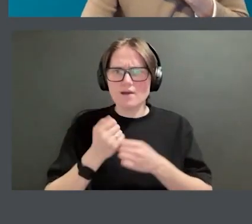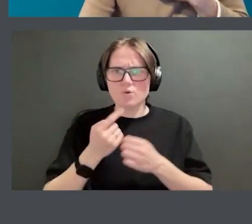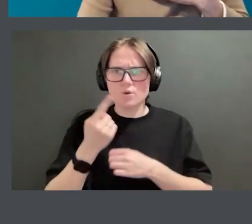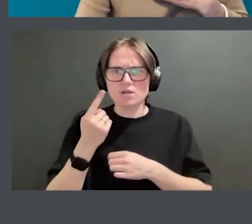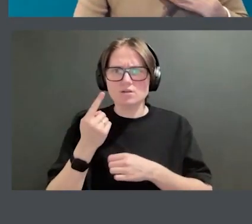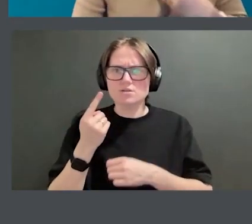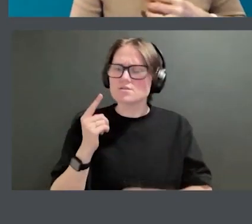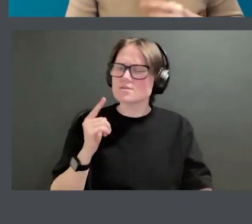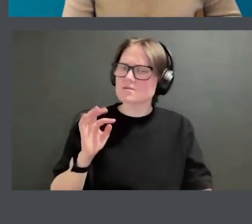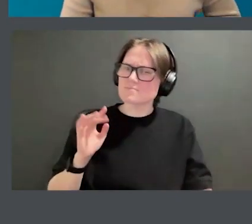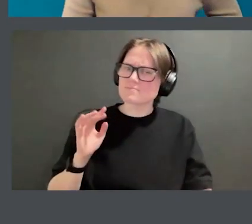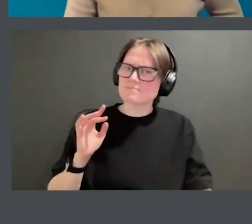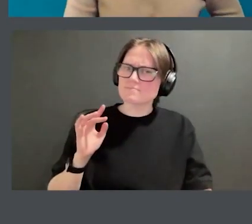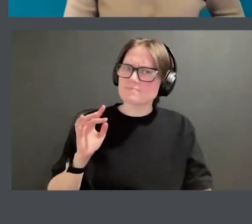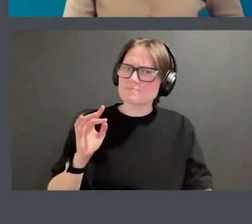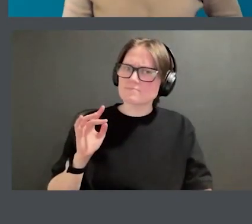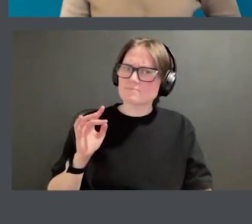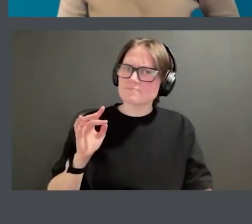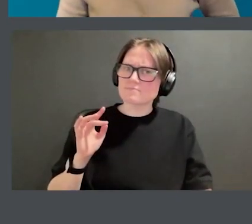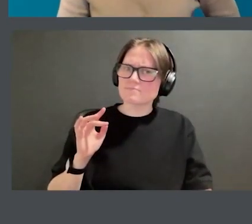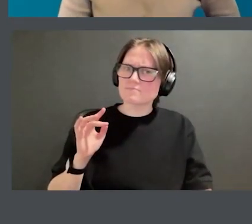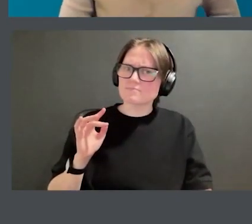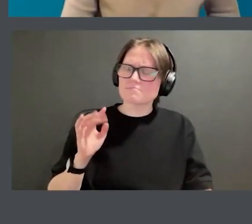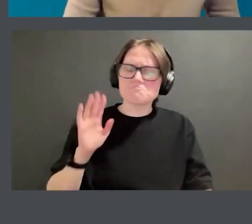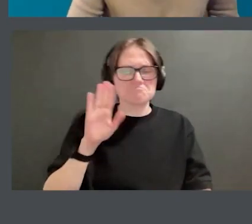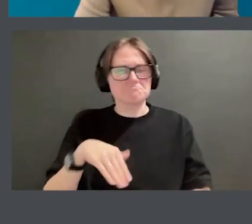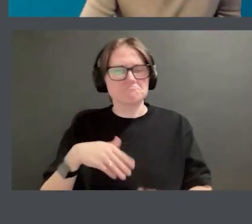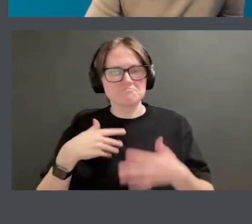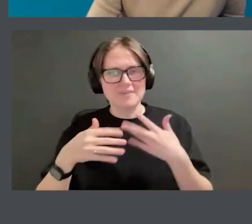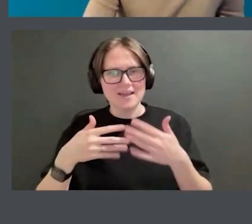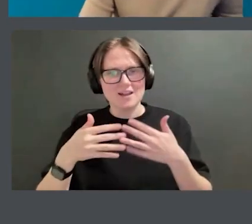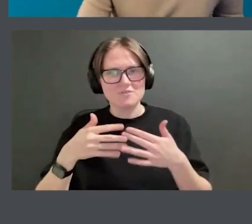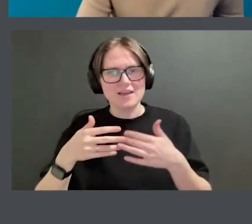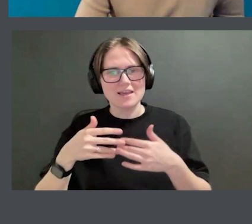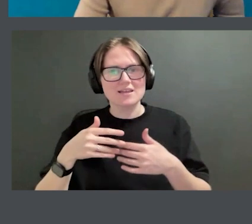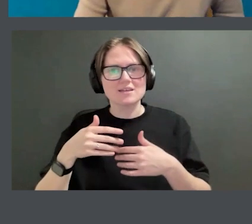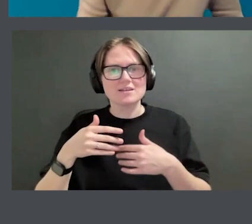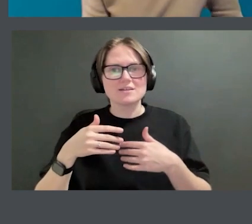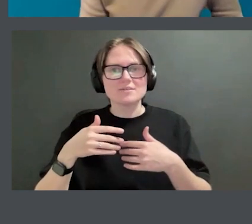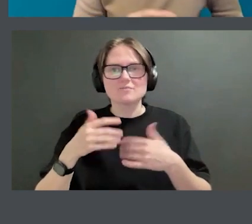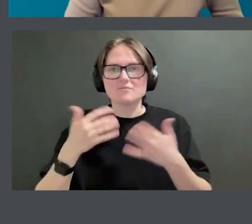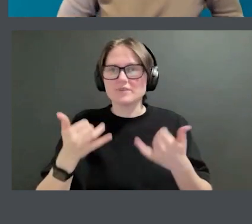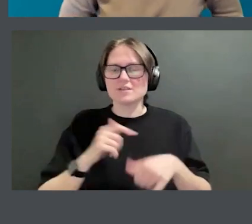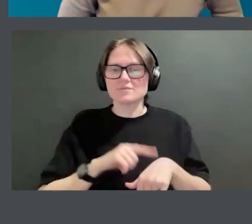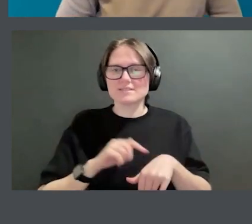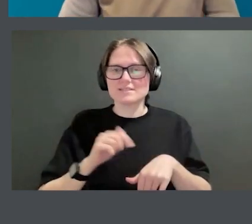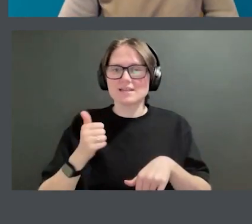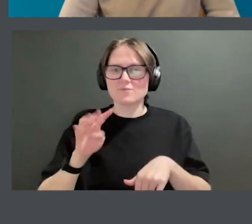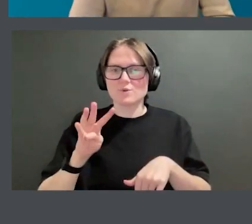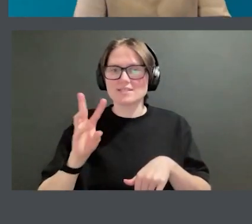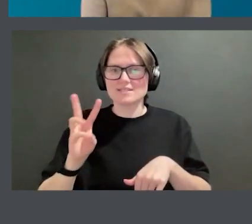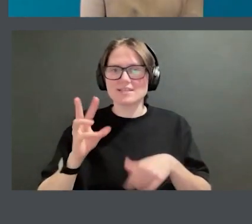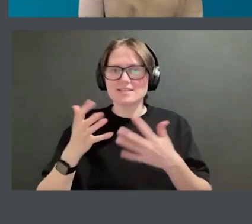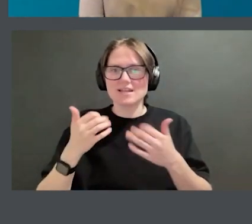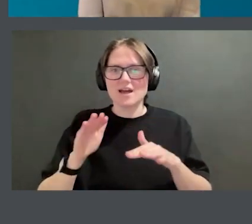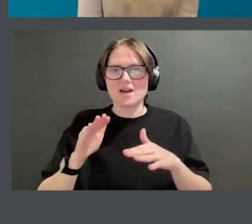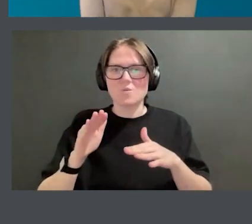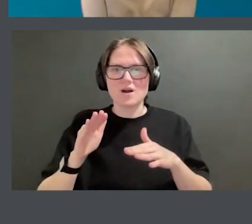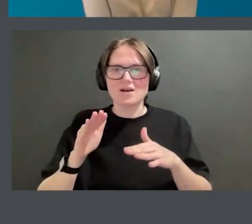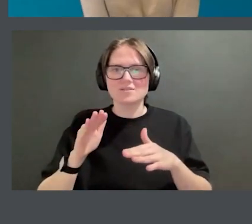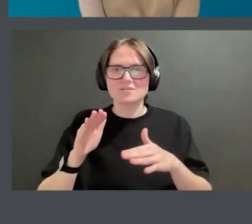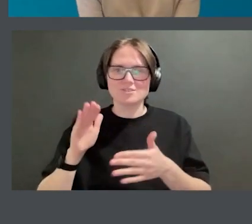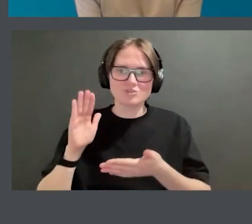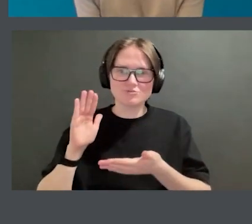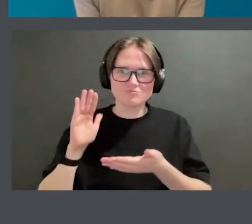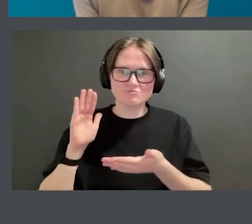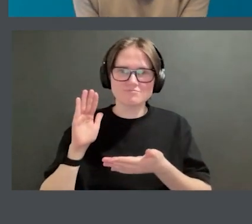Um, I don't. But at any rate, it's 10:46, and I don't want to impinge on the next